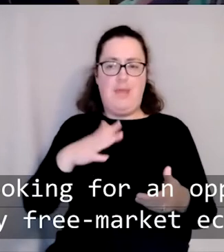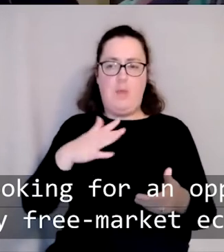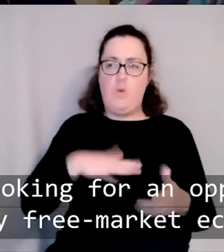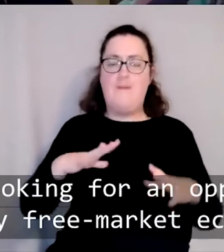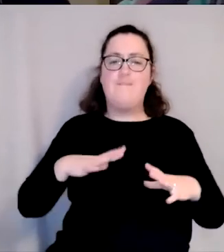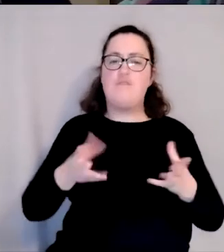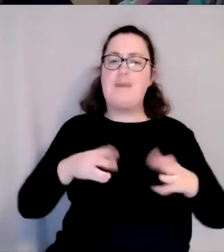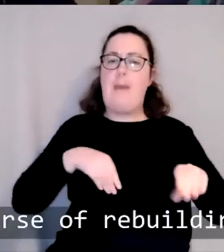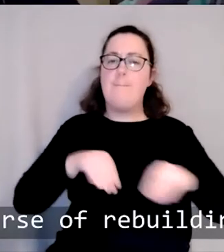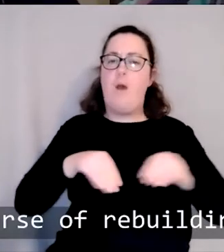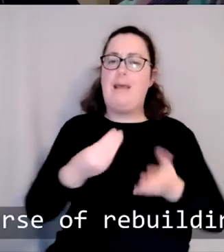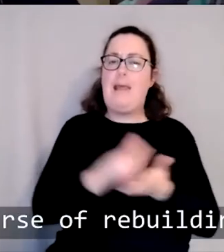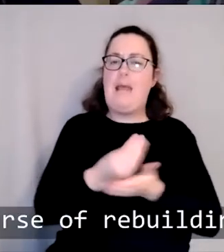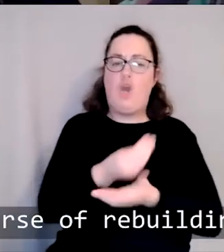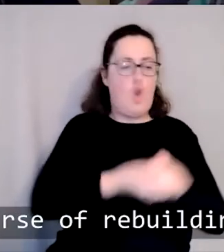market economics